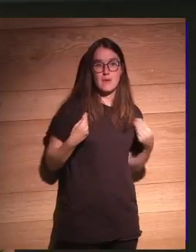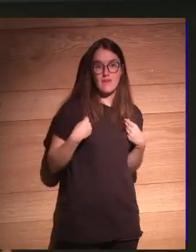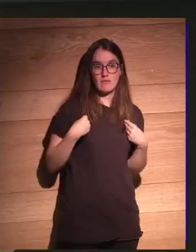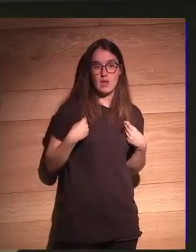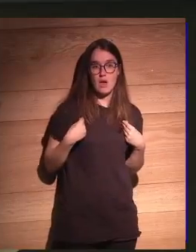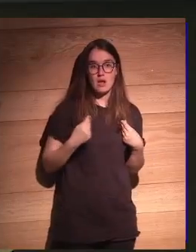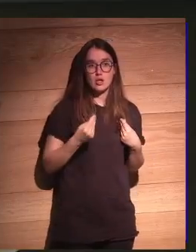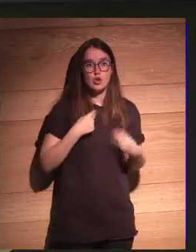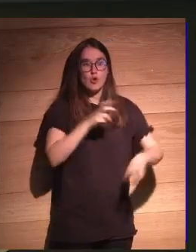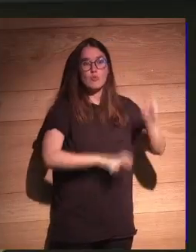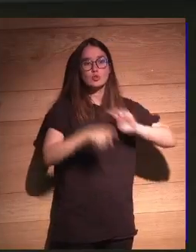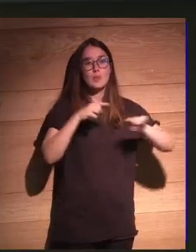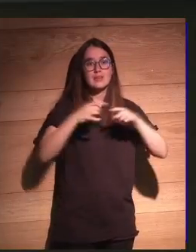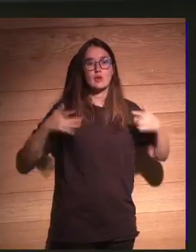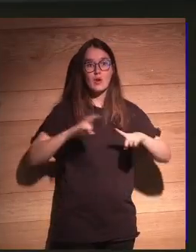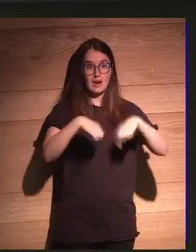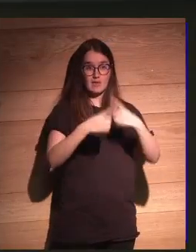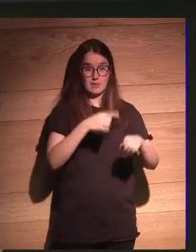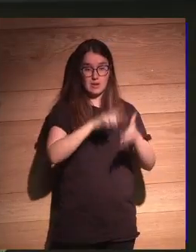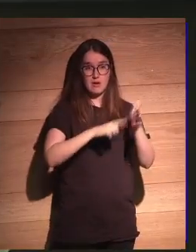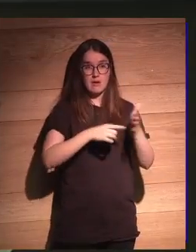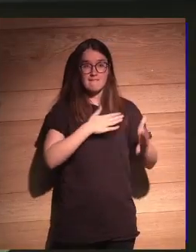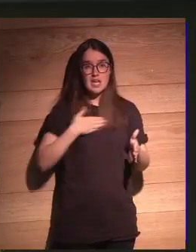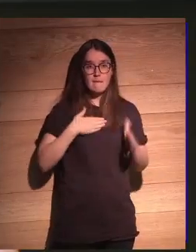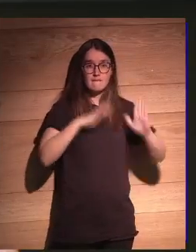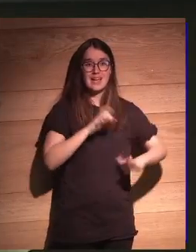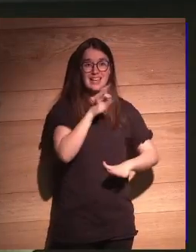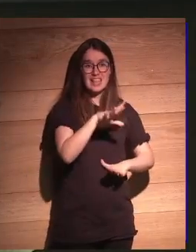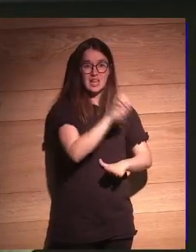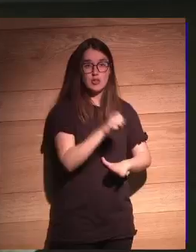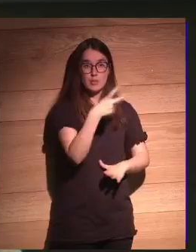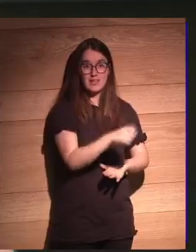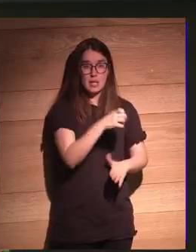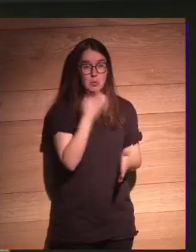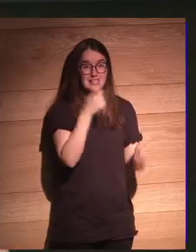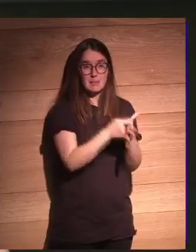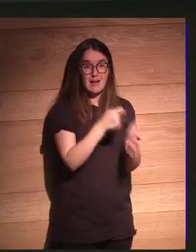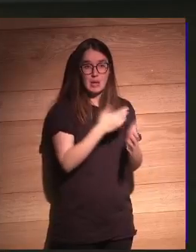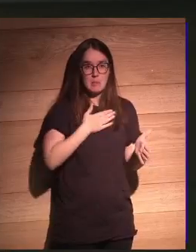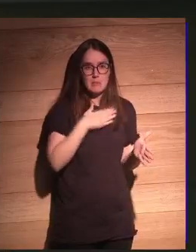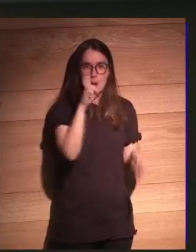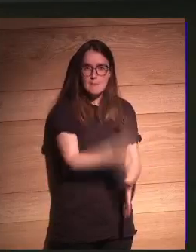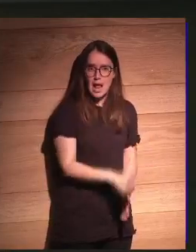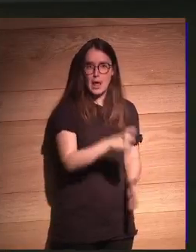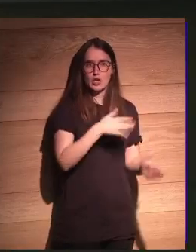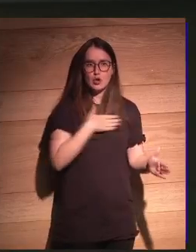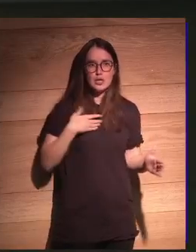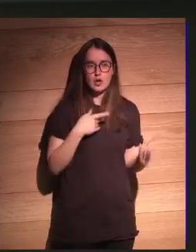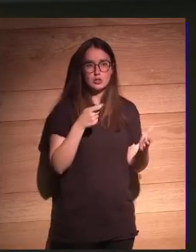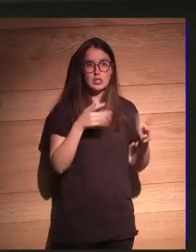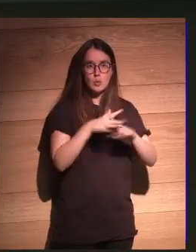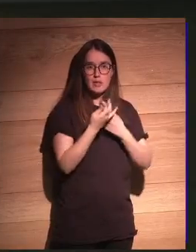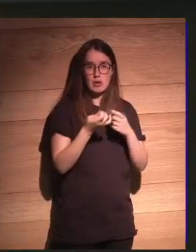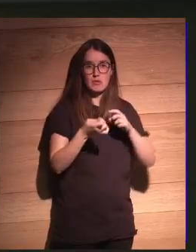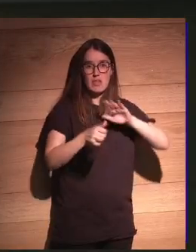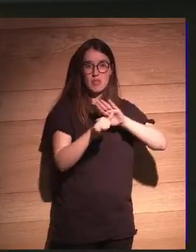I invest in housing, and what I do is household to state 15, 20 years, because as far as they pay is good enough.